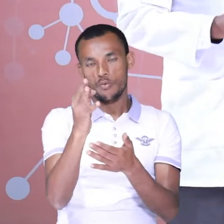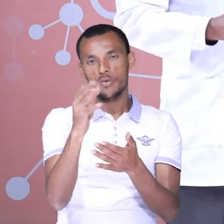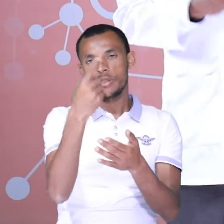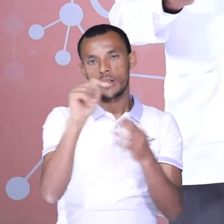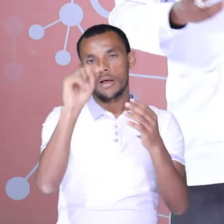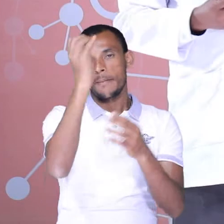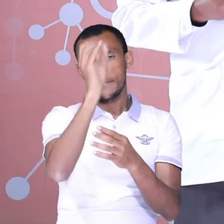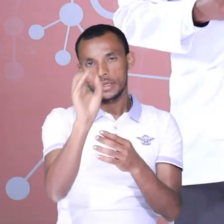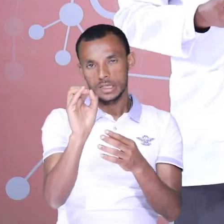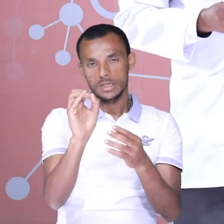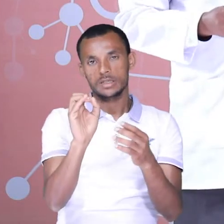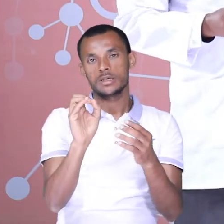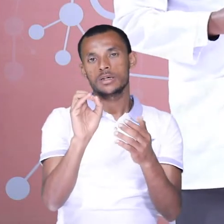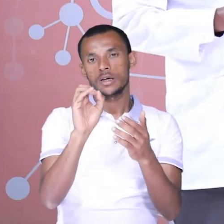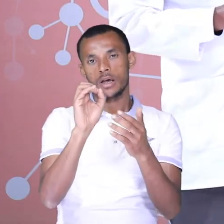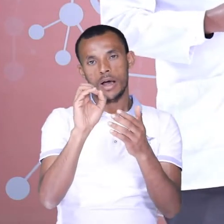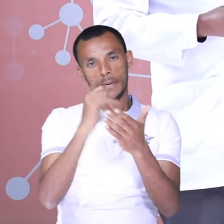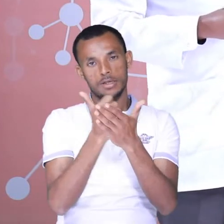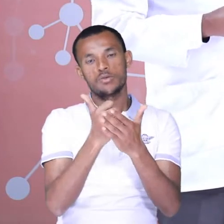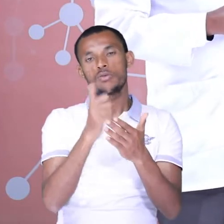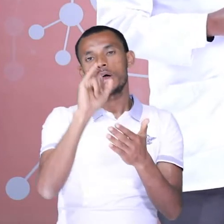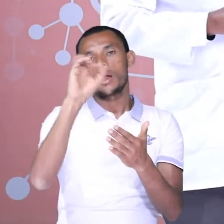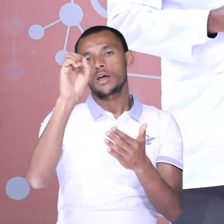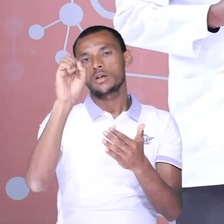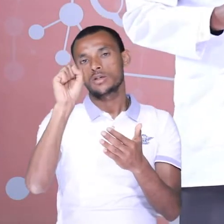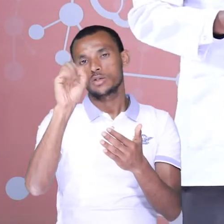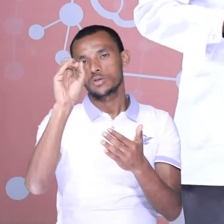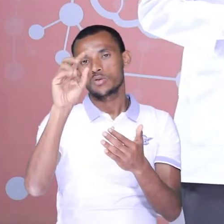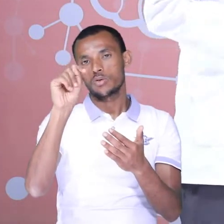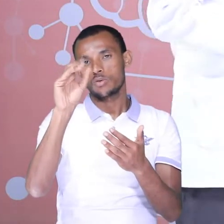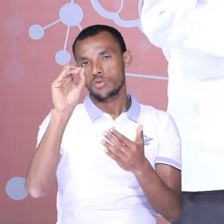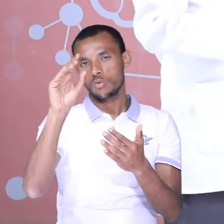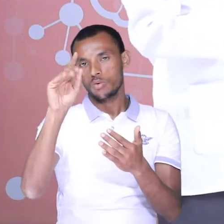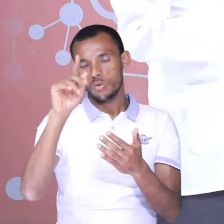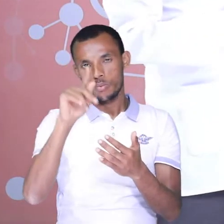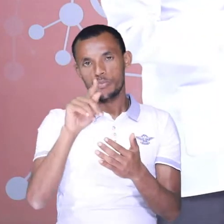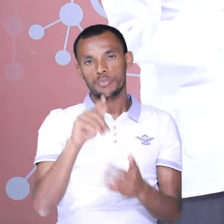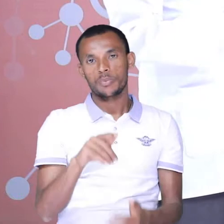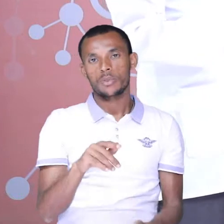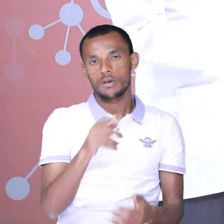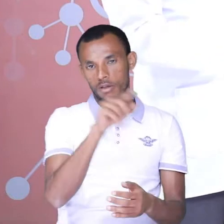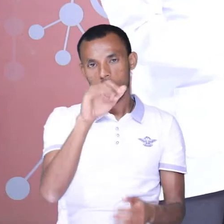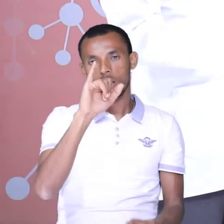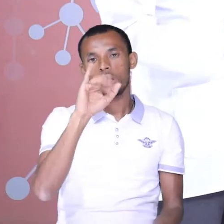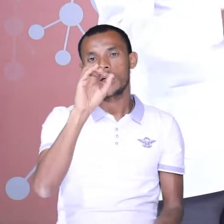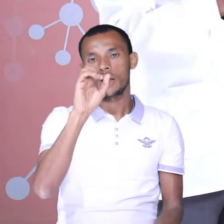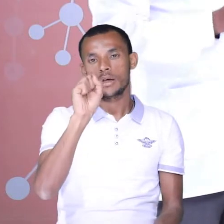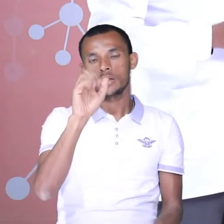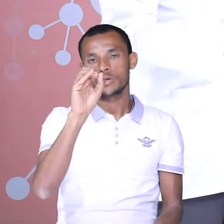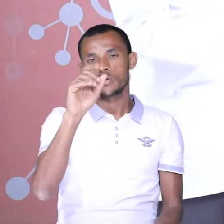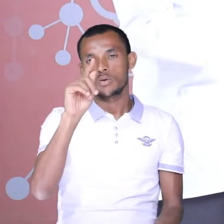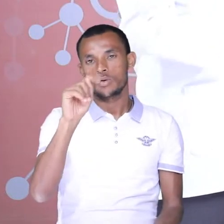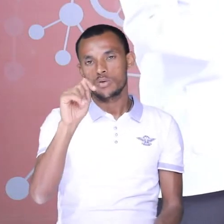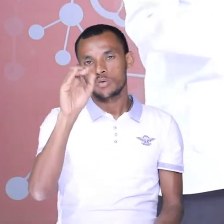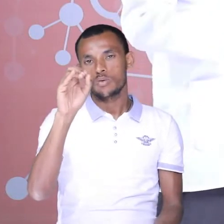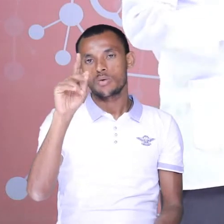the percentage abundance of their isotopes. The average of the percentage abundance of their isotopes. As you know,